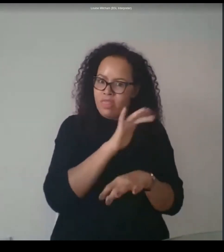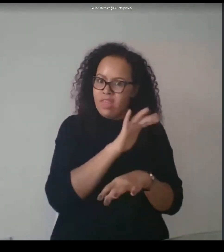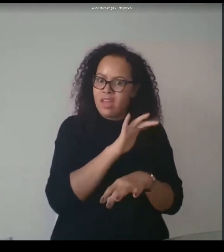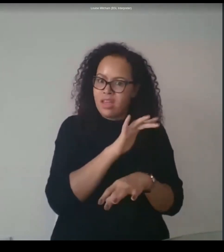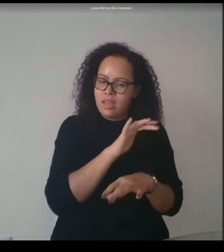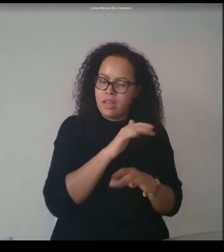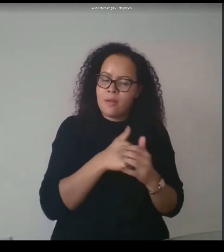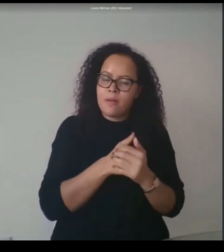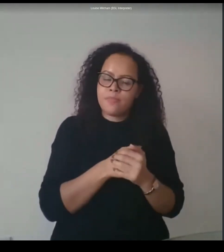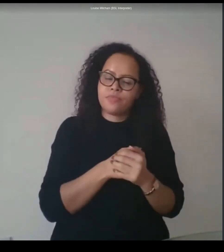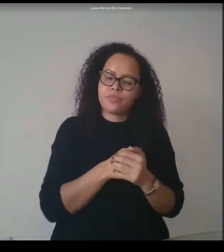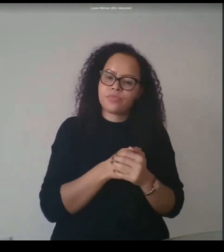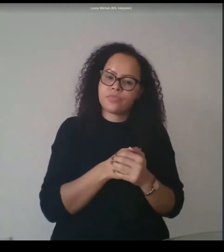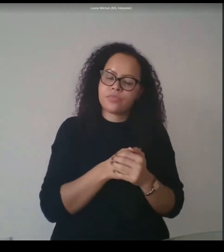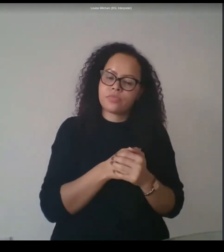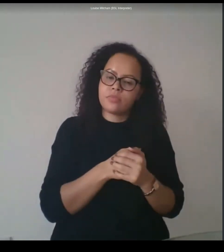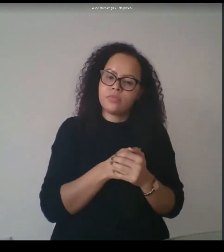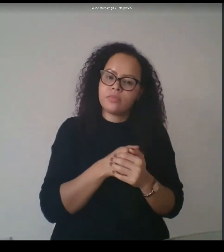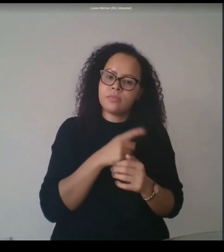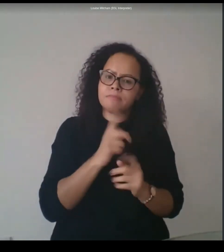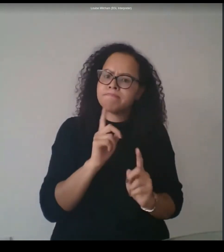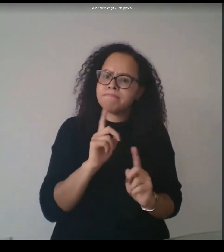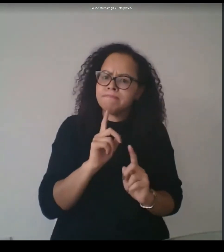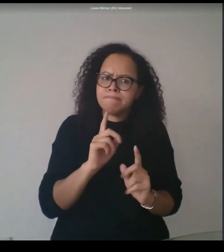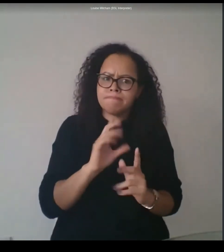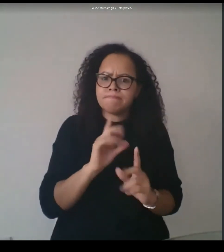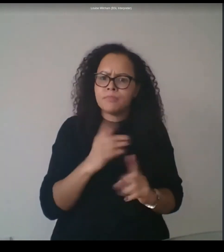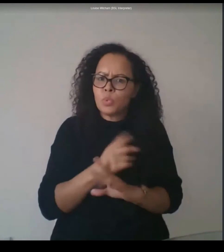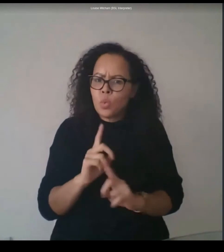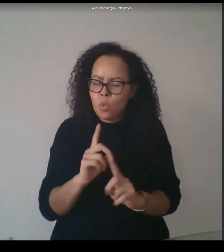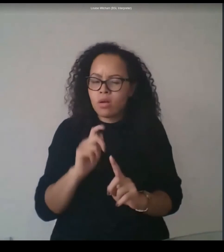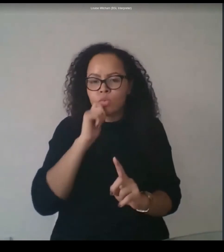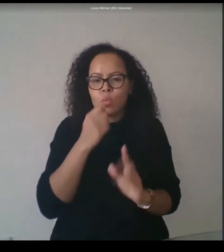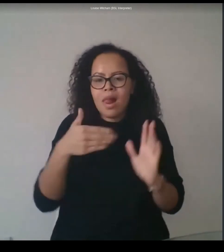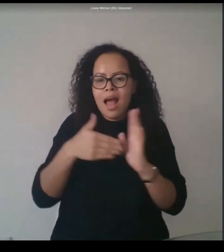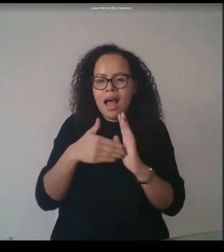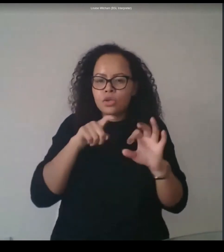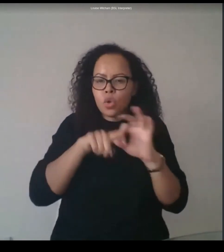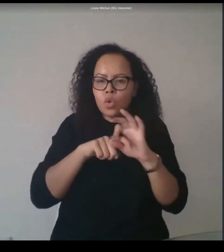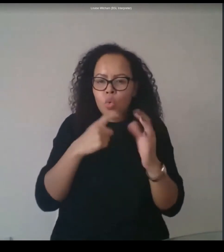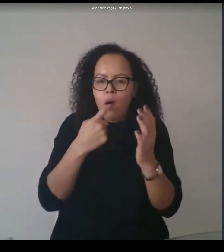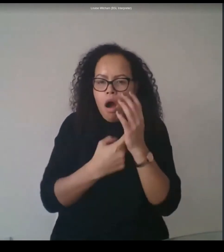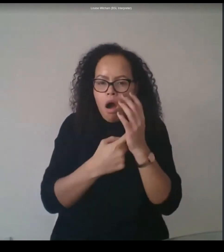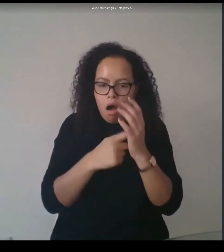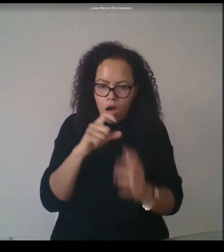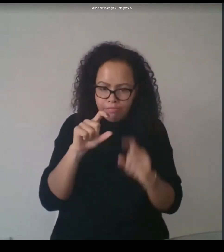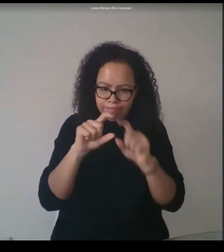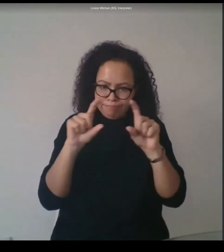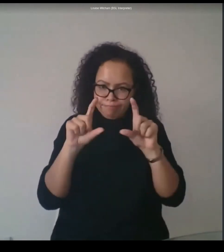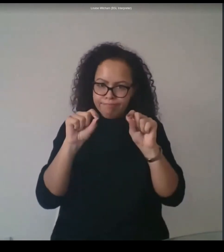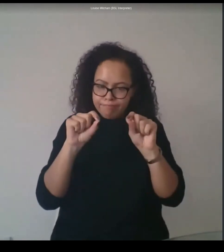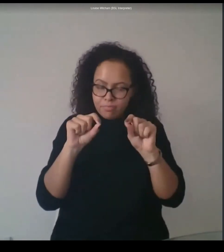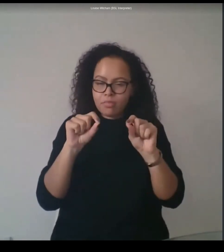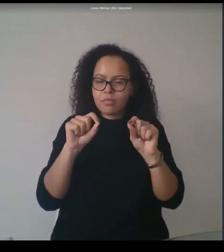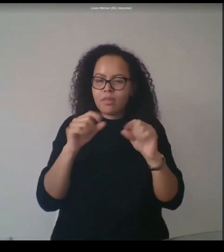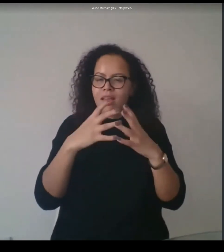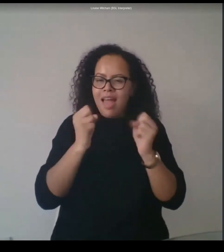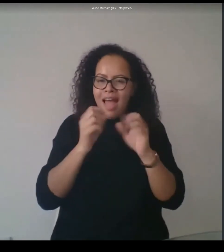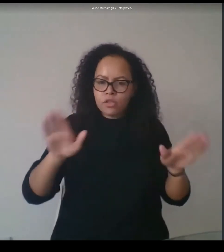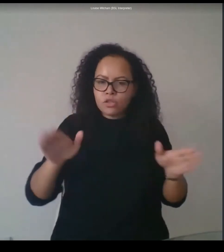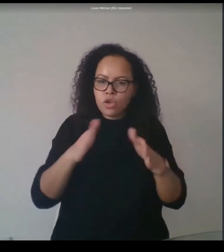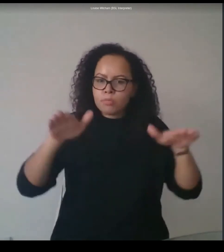work whereby we actually adding a QR tag onto a lot of some of the sculptures, about 50 of